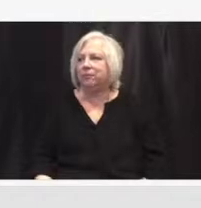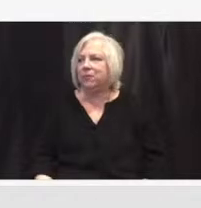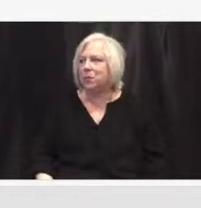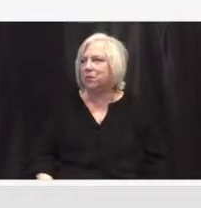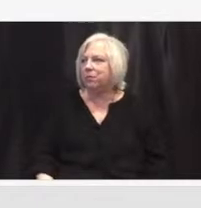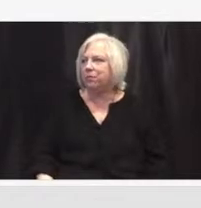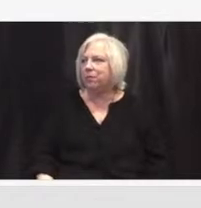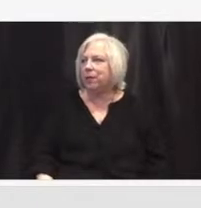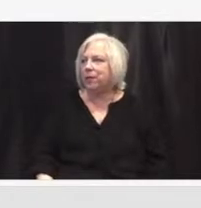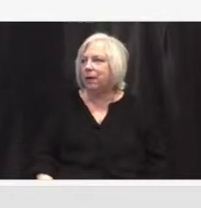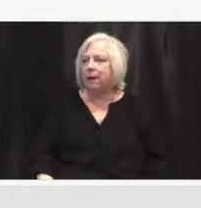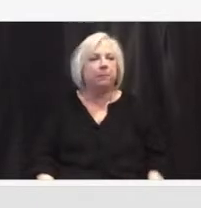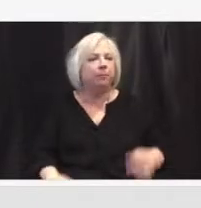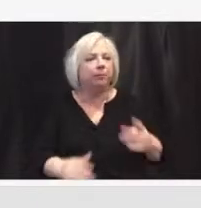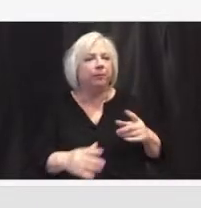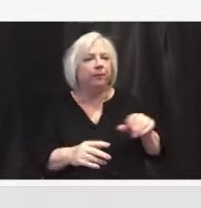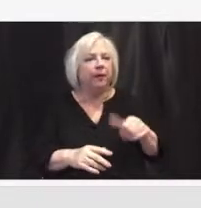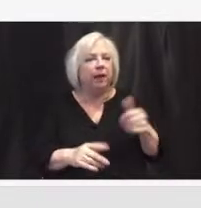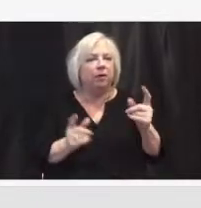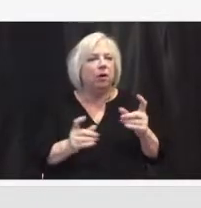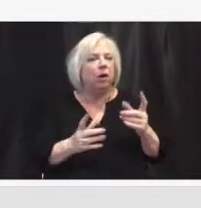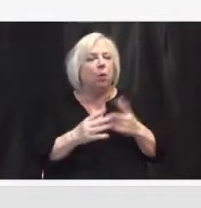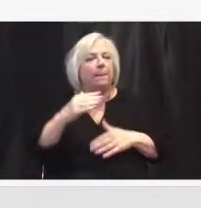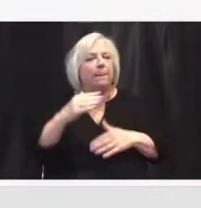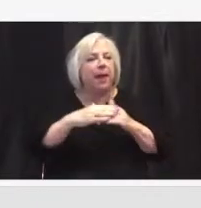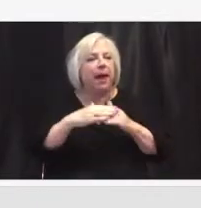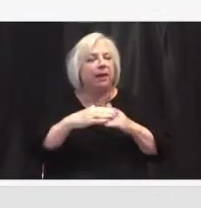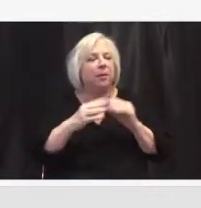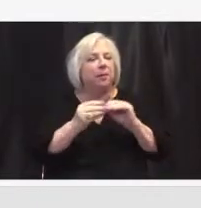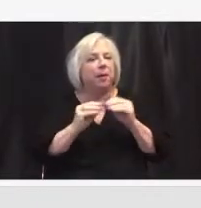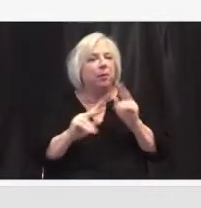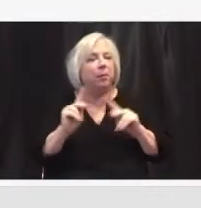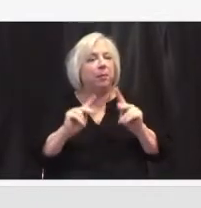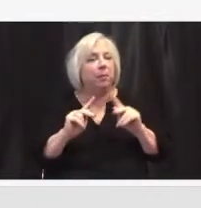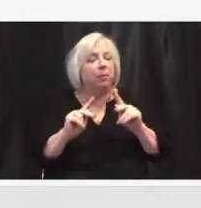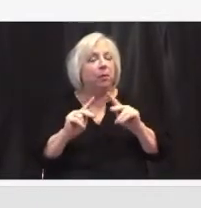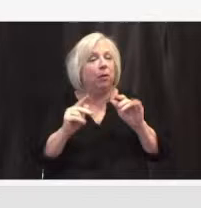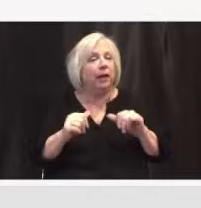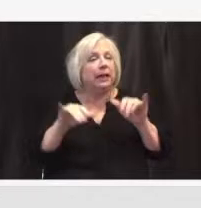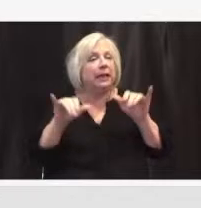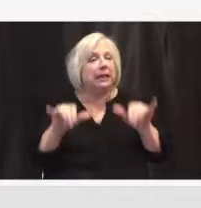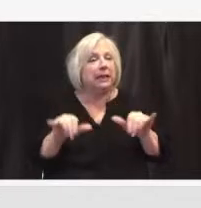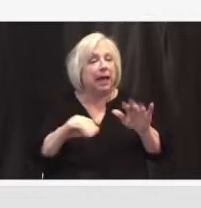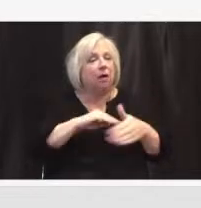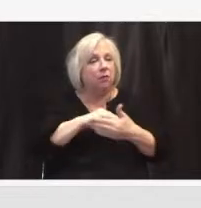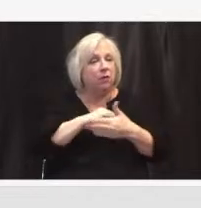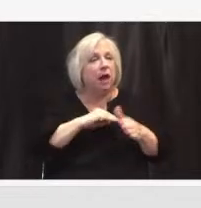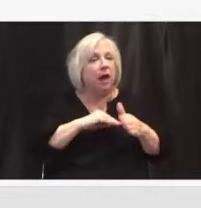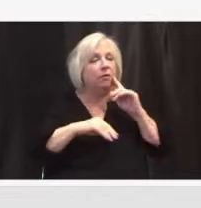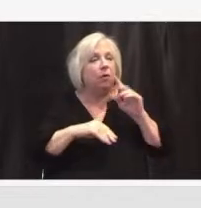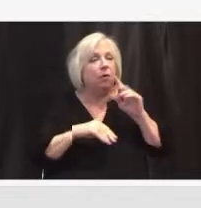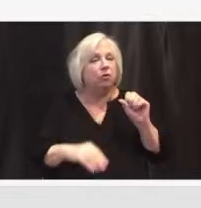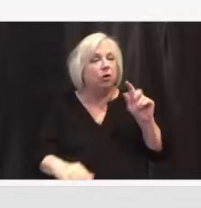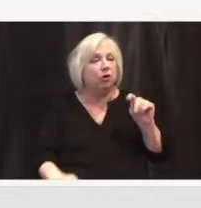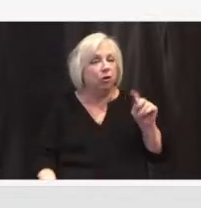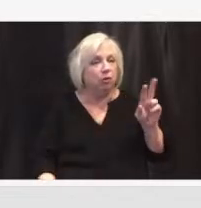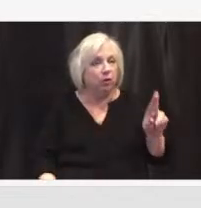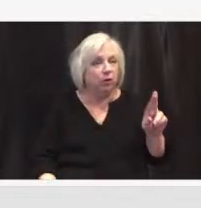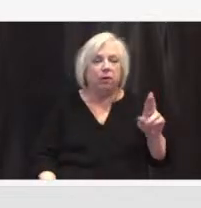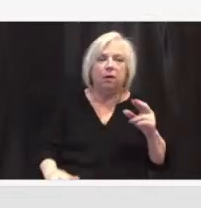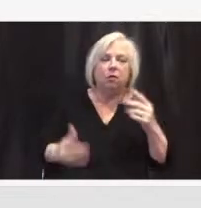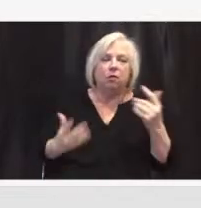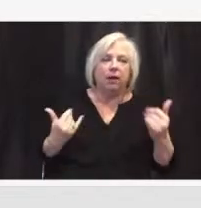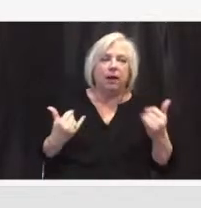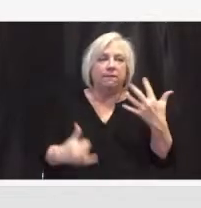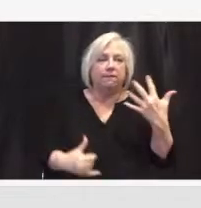Commissioner, go ahead. What's the maximum occupancy that can be in this property for a short-term rental? Currently, there's 5 bedrooms